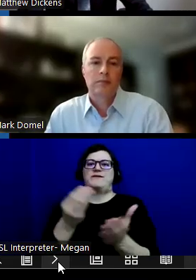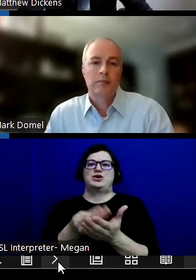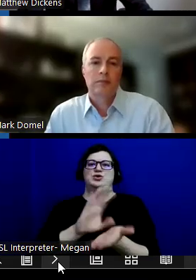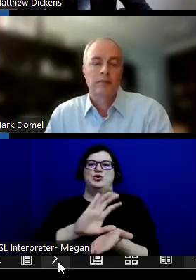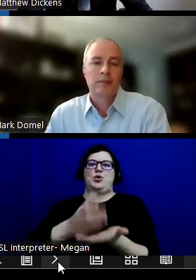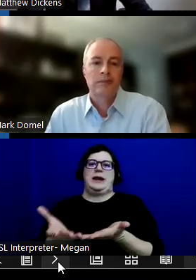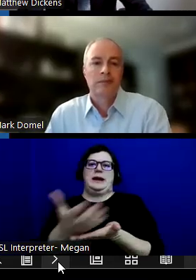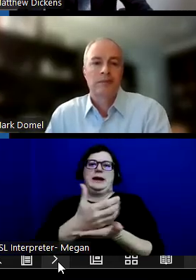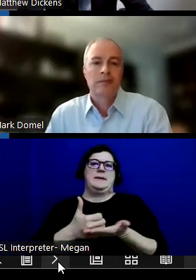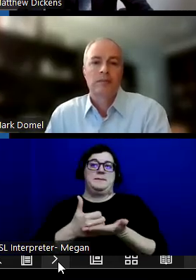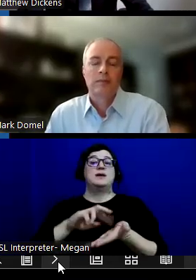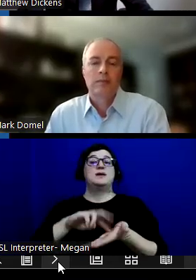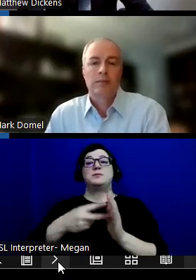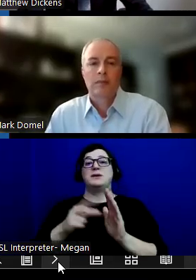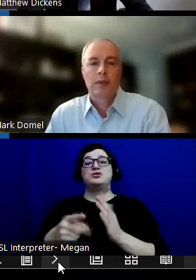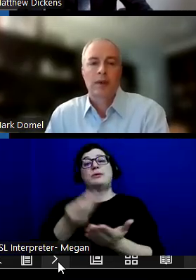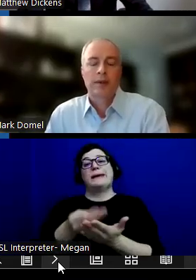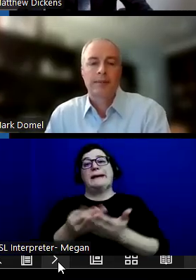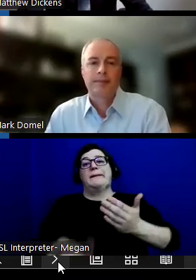if your income increases.